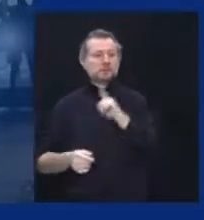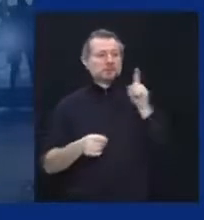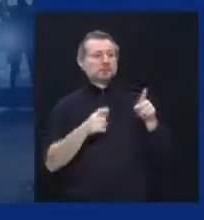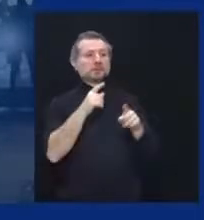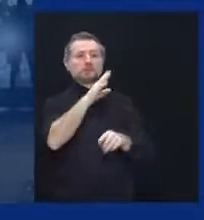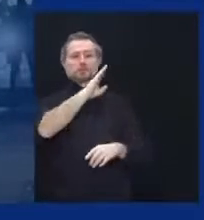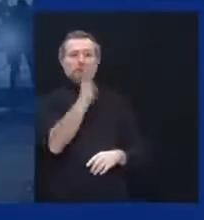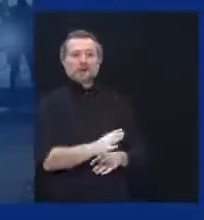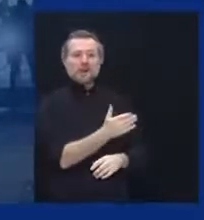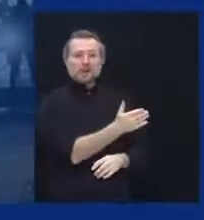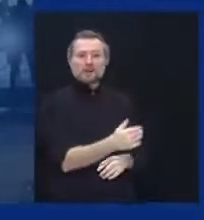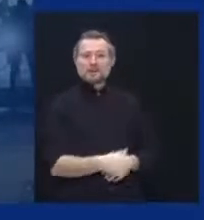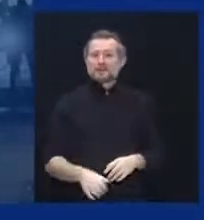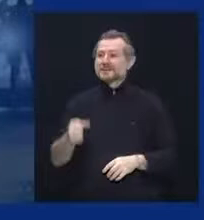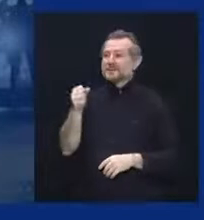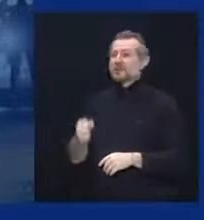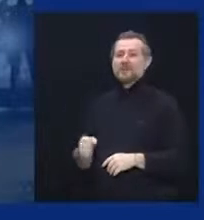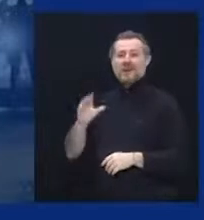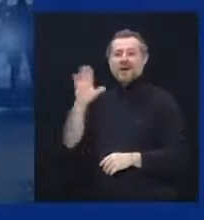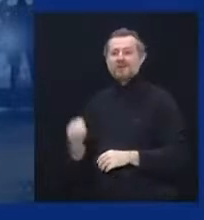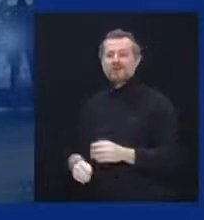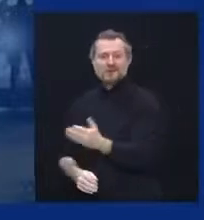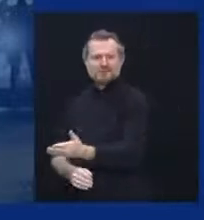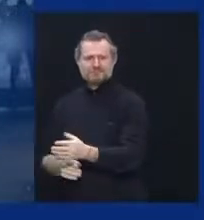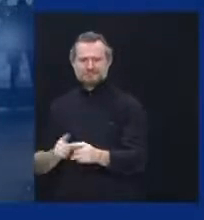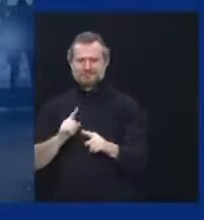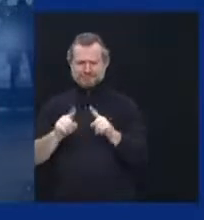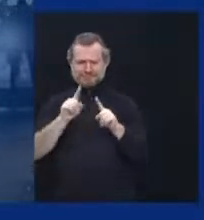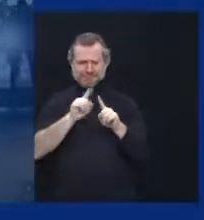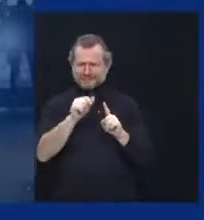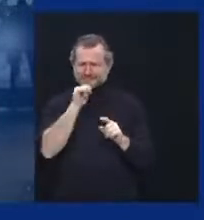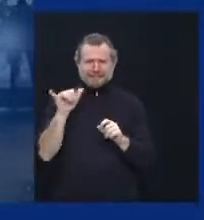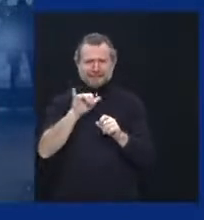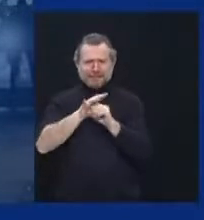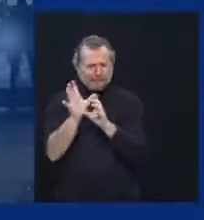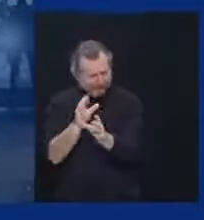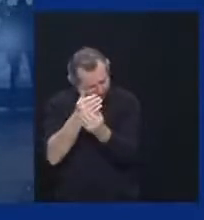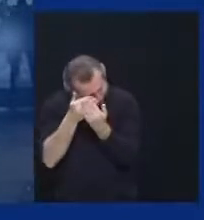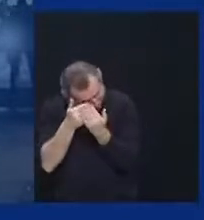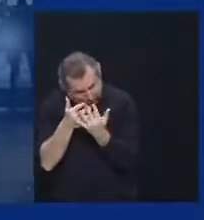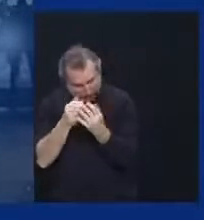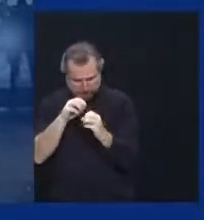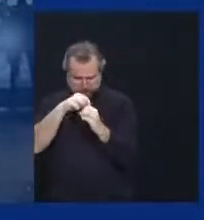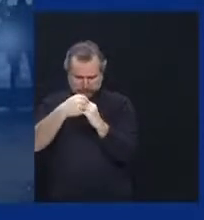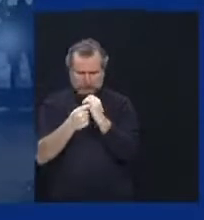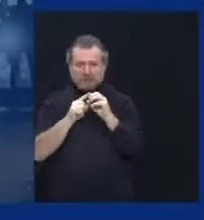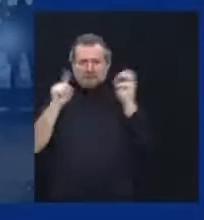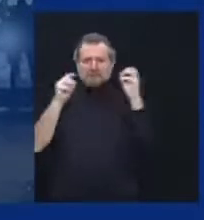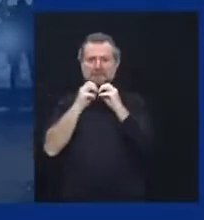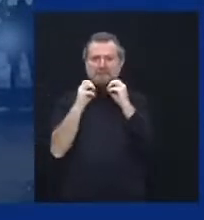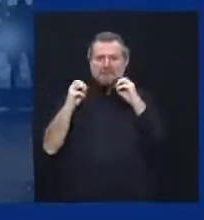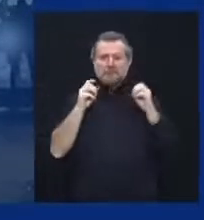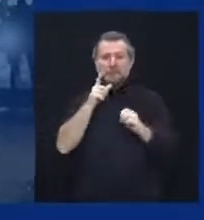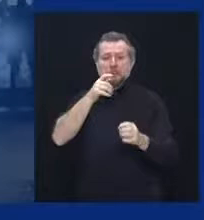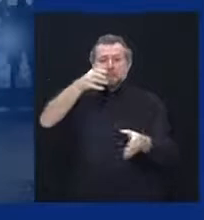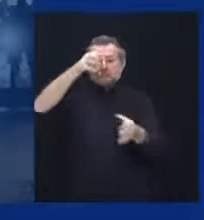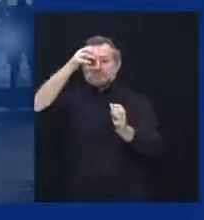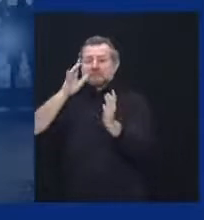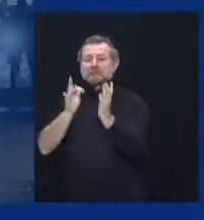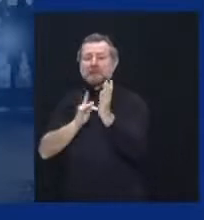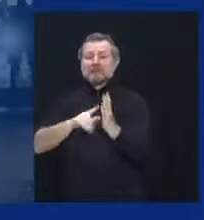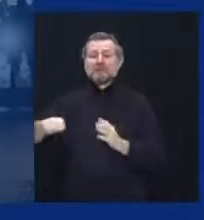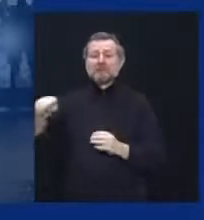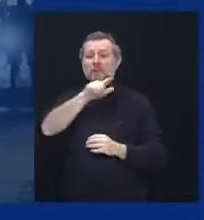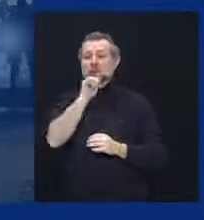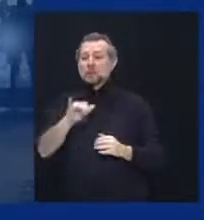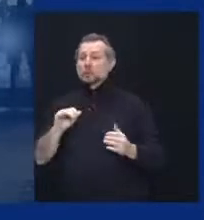South Africa strain. And medical experts are saying these strains could take over, they could